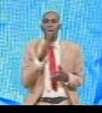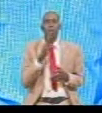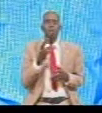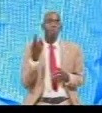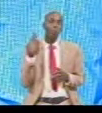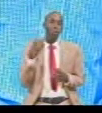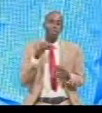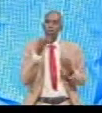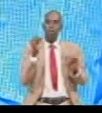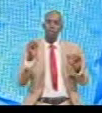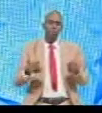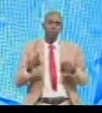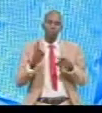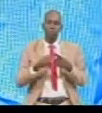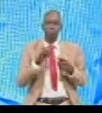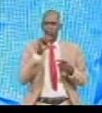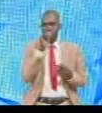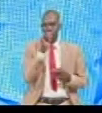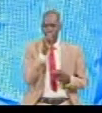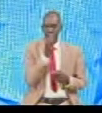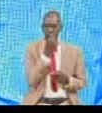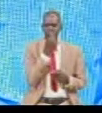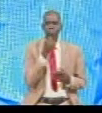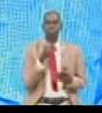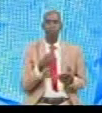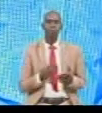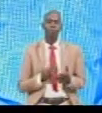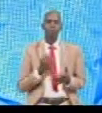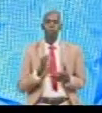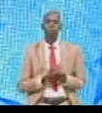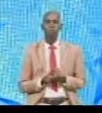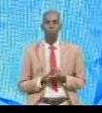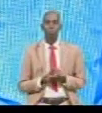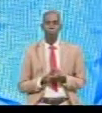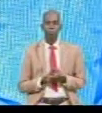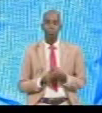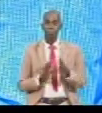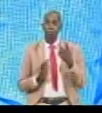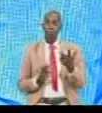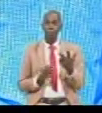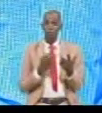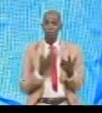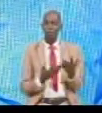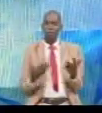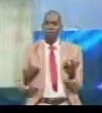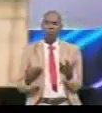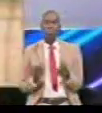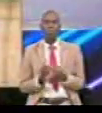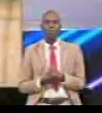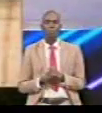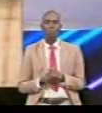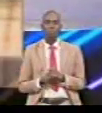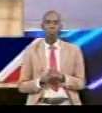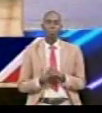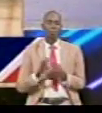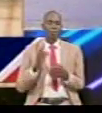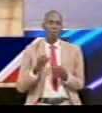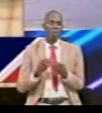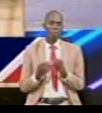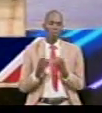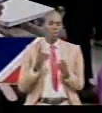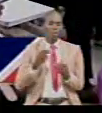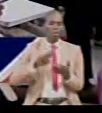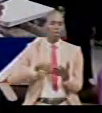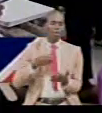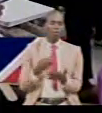the yoke of and bondage of circumcision. Three things. Number one, the falling. Those